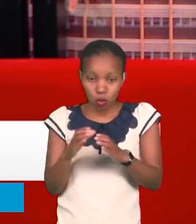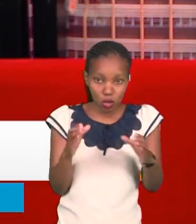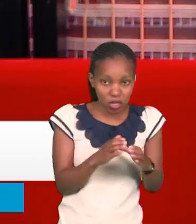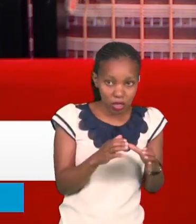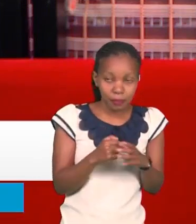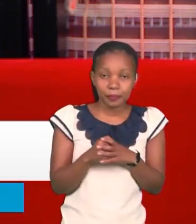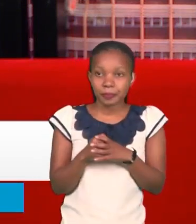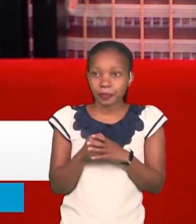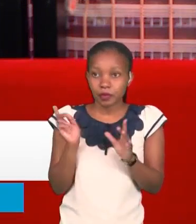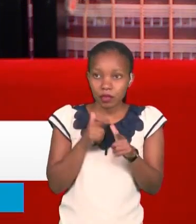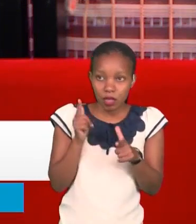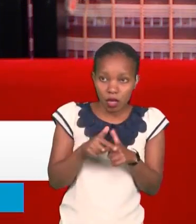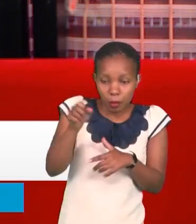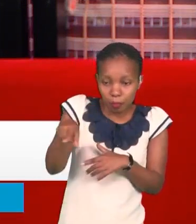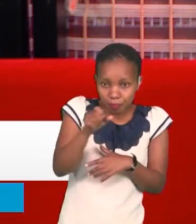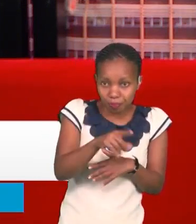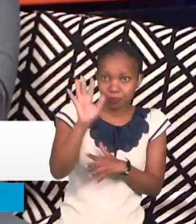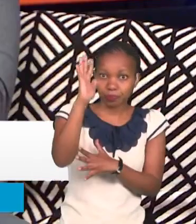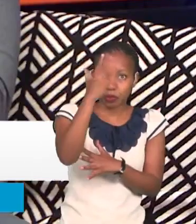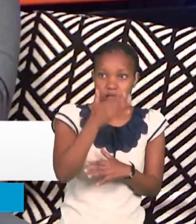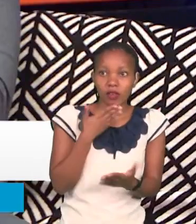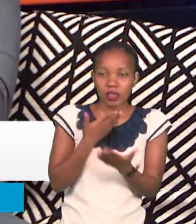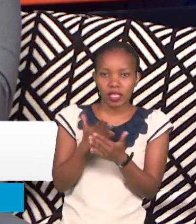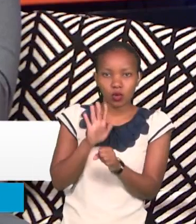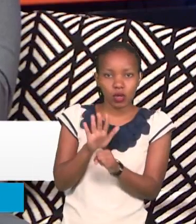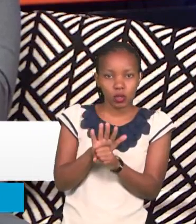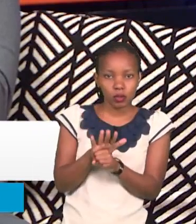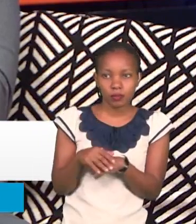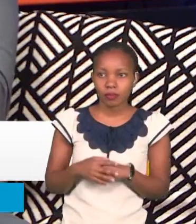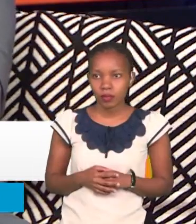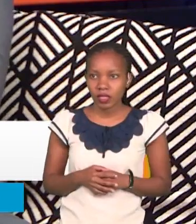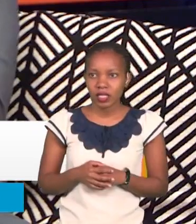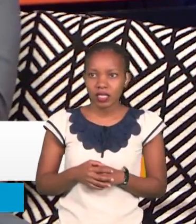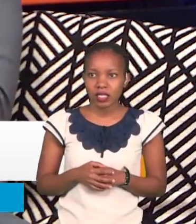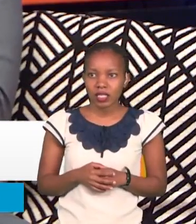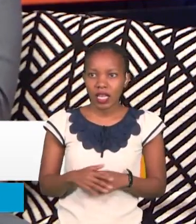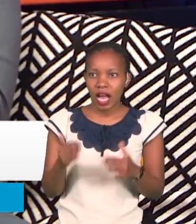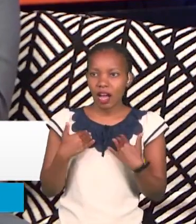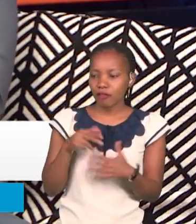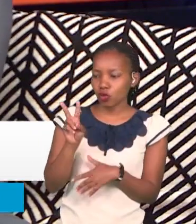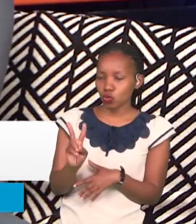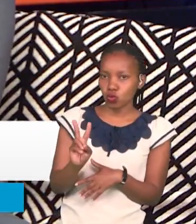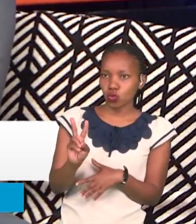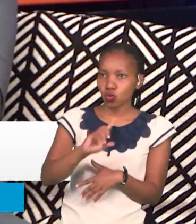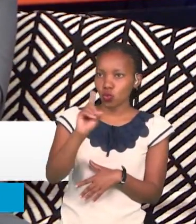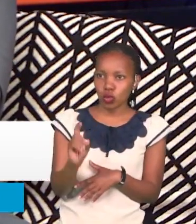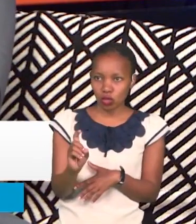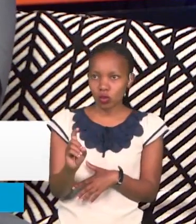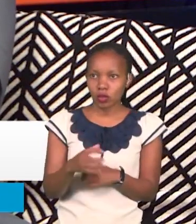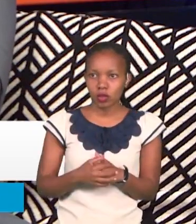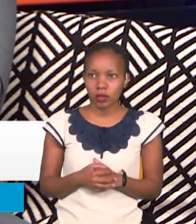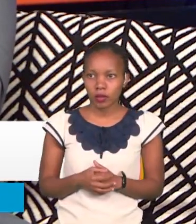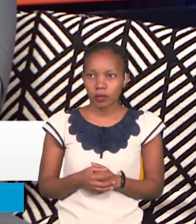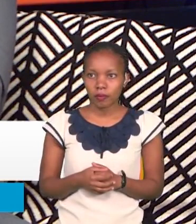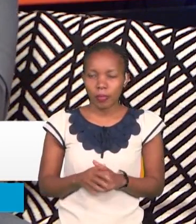Yeah. We go with them to plant the trees also. Thanks for that, Charles. Yeah. So I have a two-part question. So I think Matthew will take one and you'll take one.